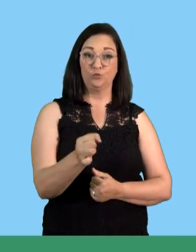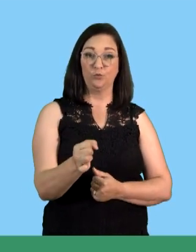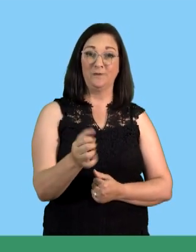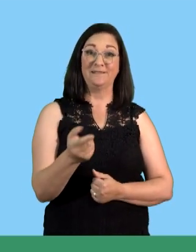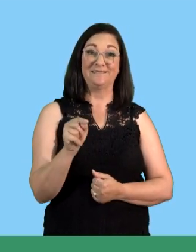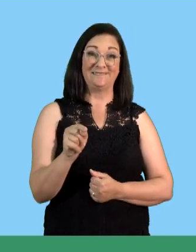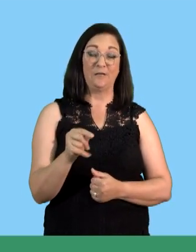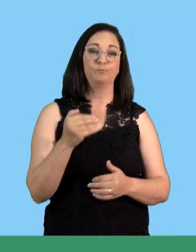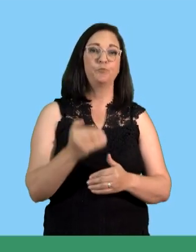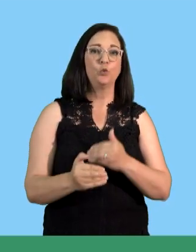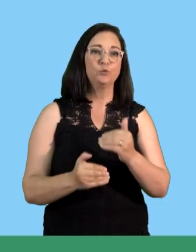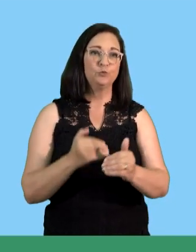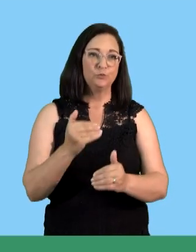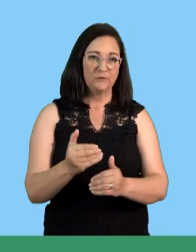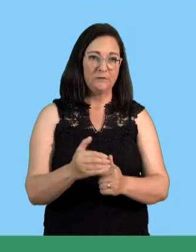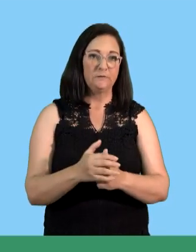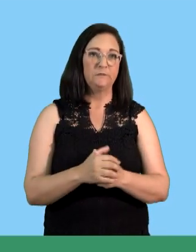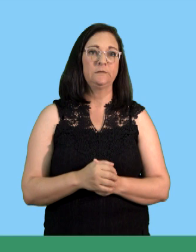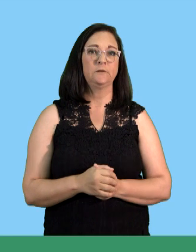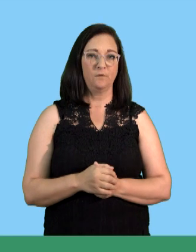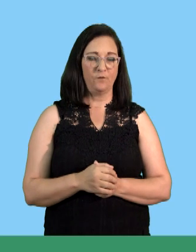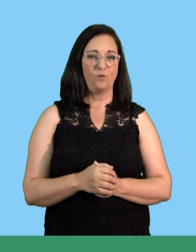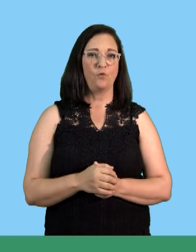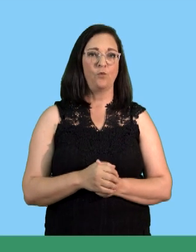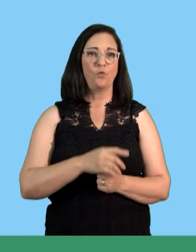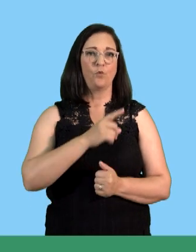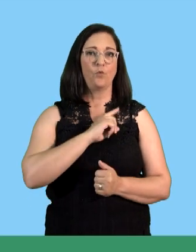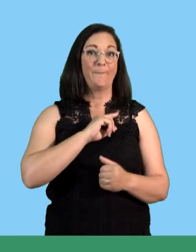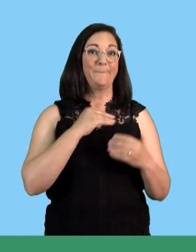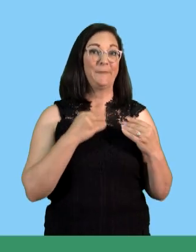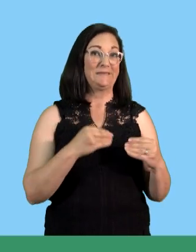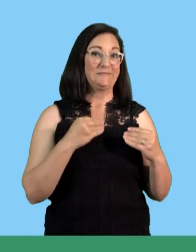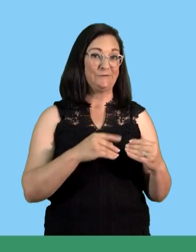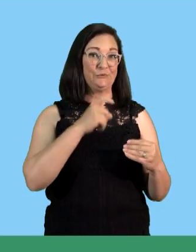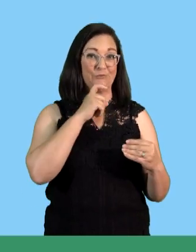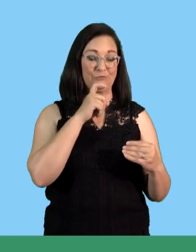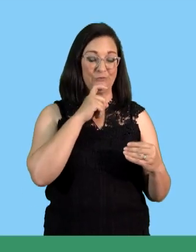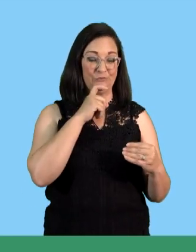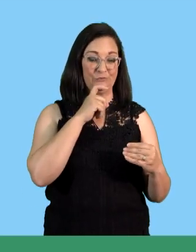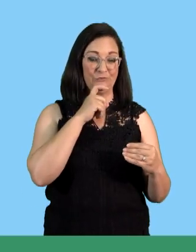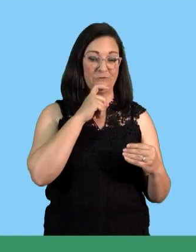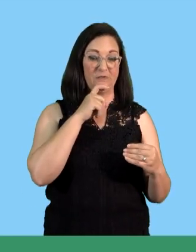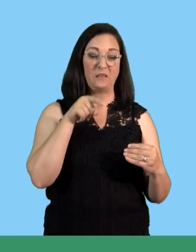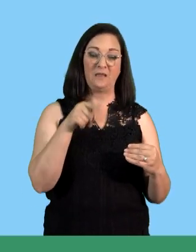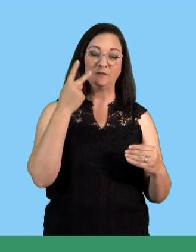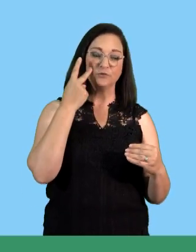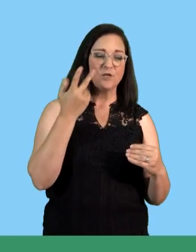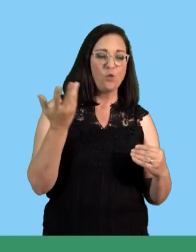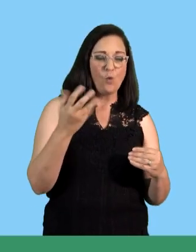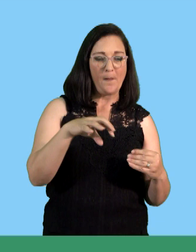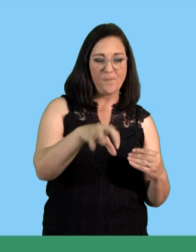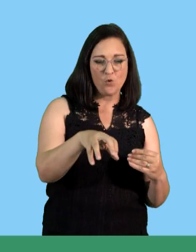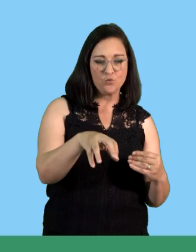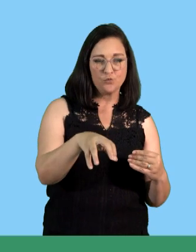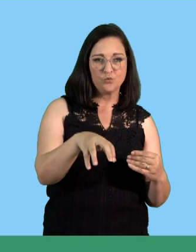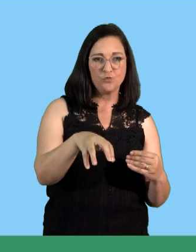recruitment is the process, very important, that is used by businesses to identify vacancies in the